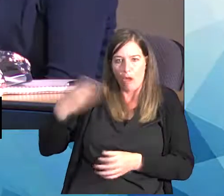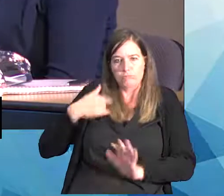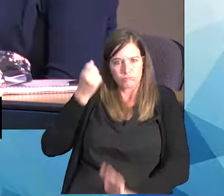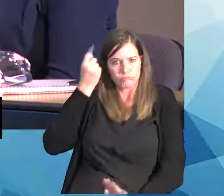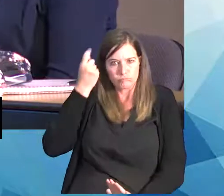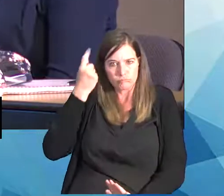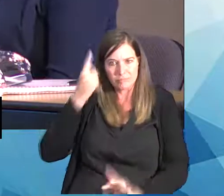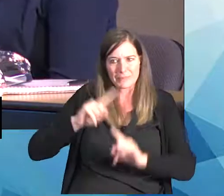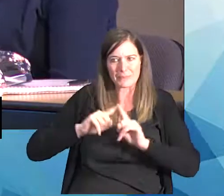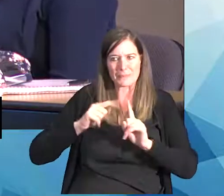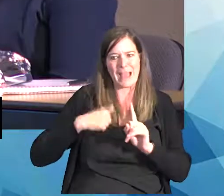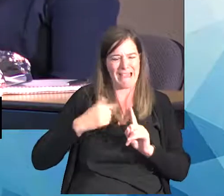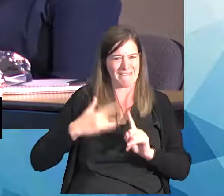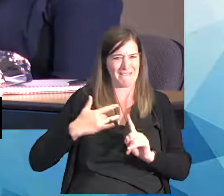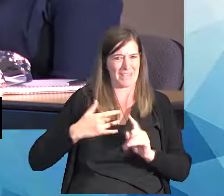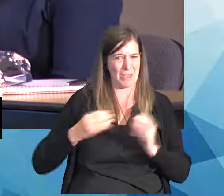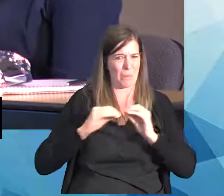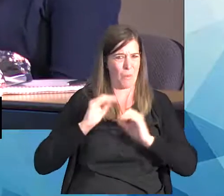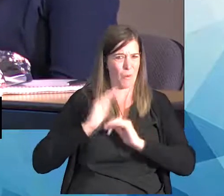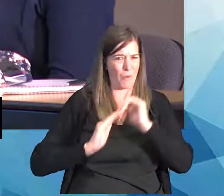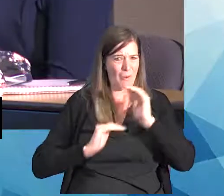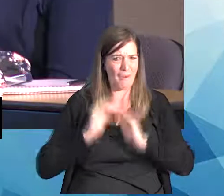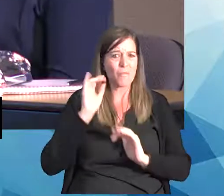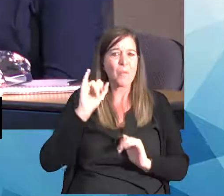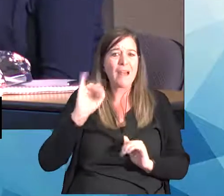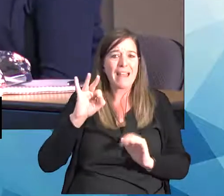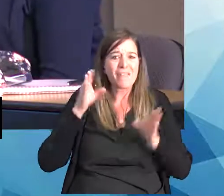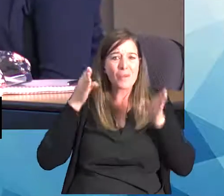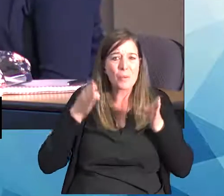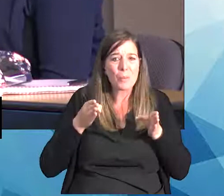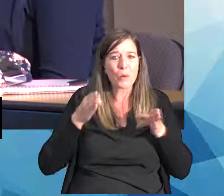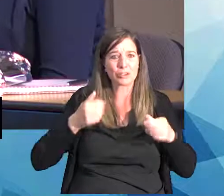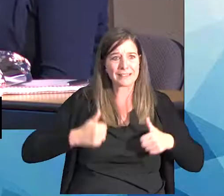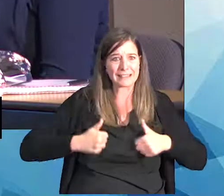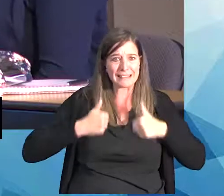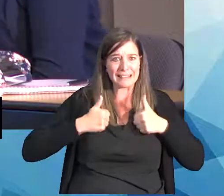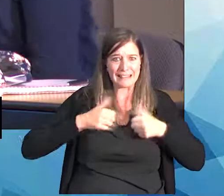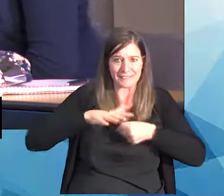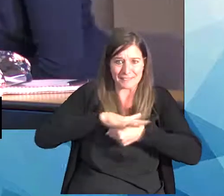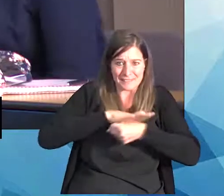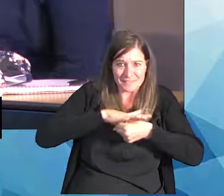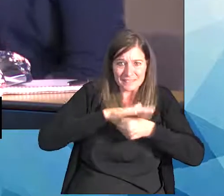was much more local than all the way across the United States.